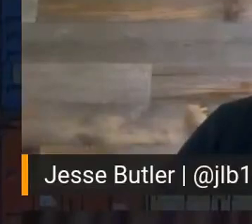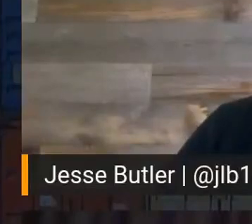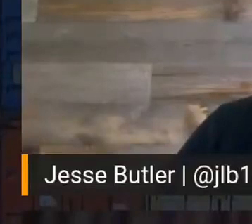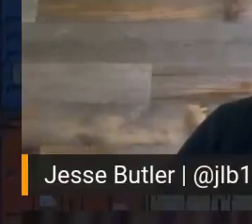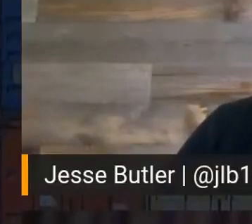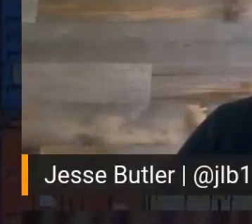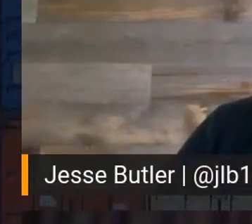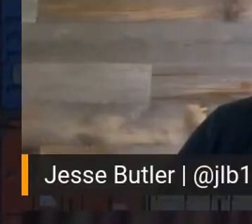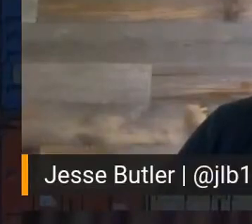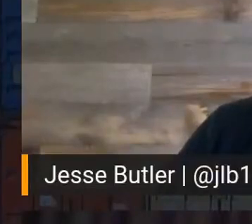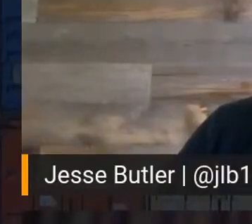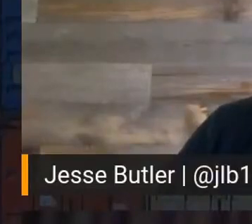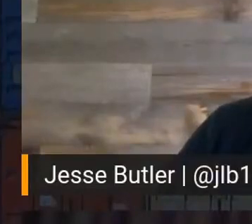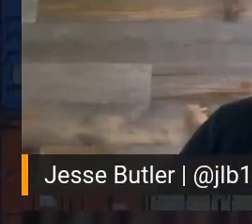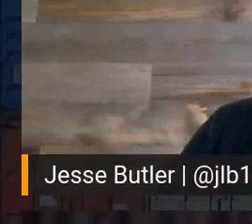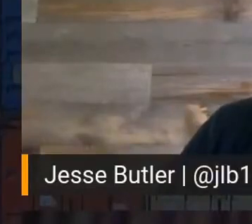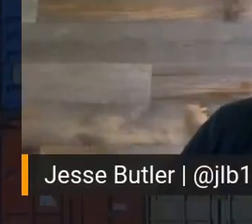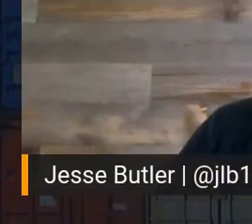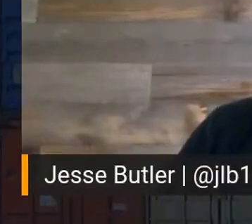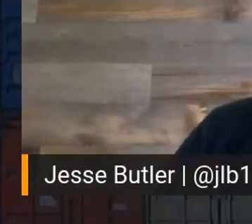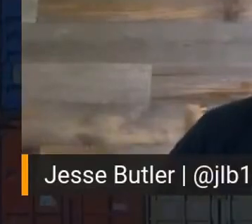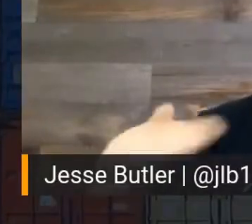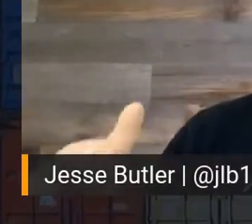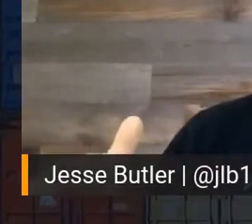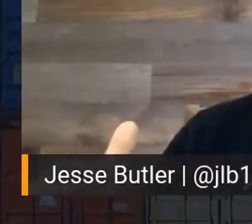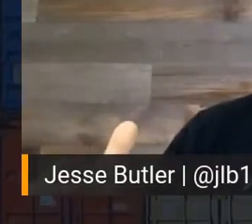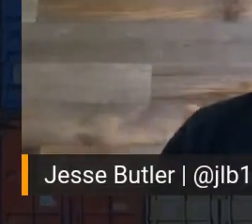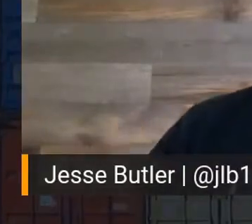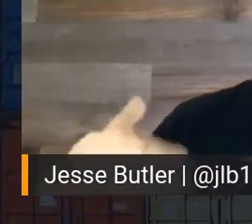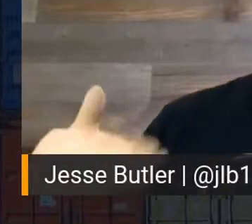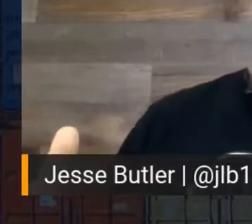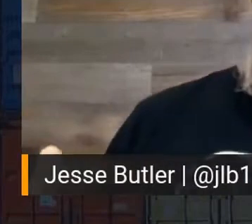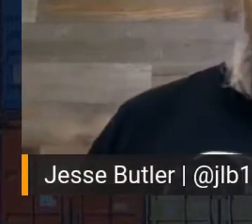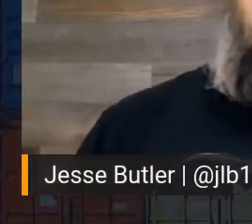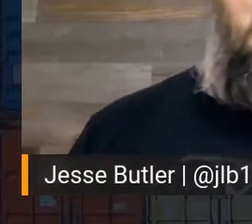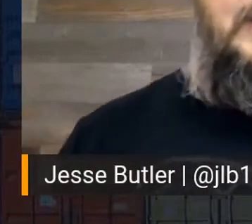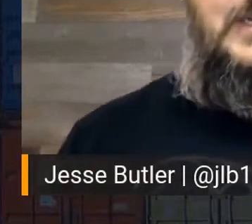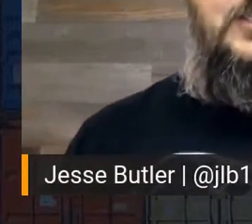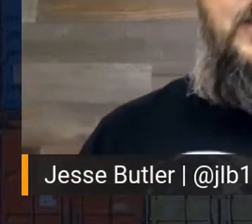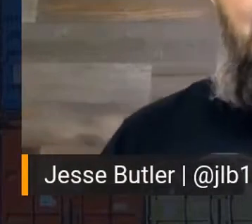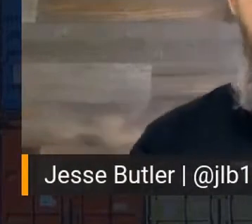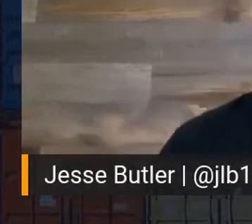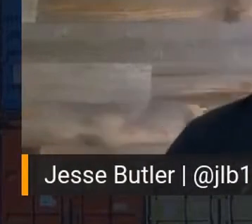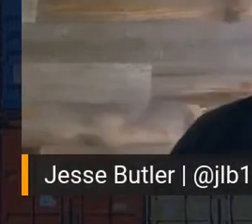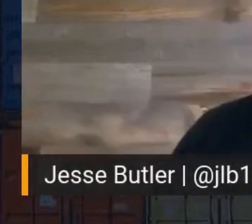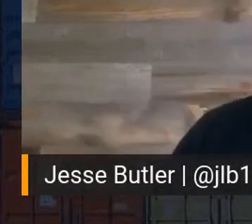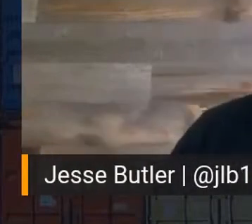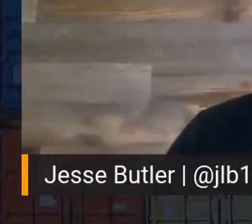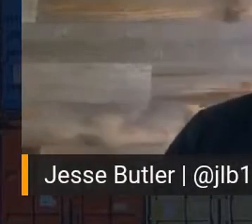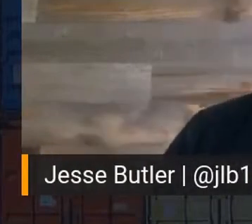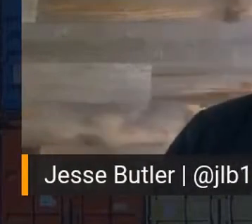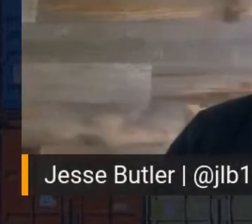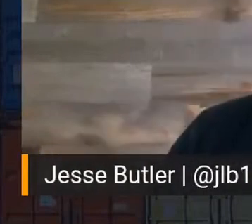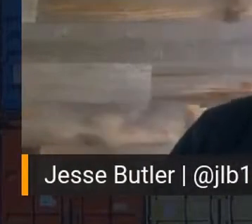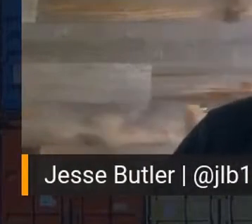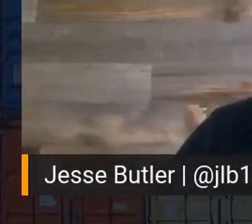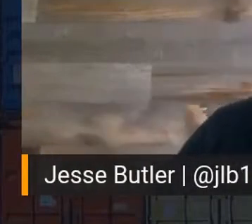And yeah, next we're going to bring in, we're going to do it live. We're going to transition to the next session. And we're going to bring